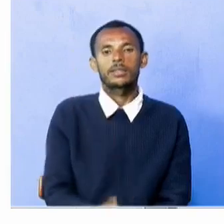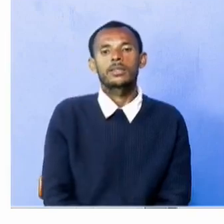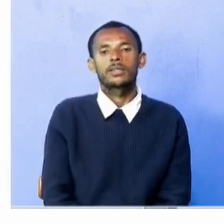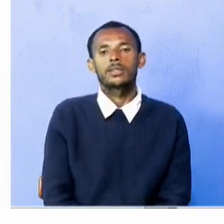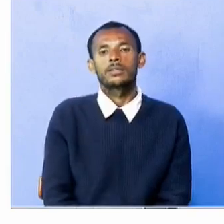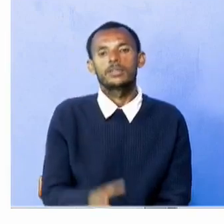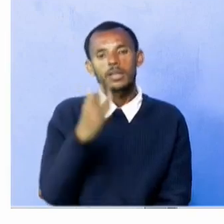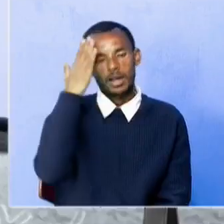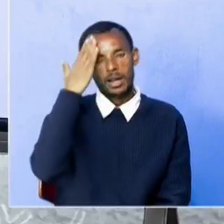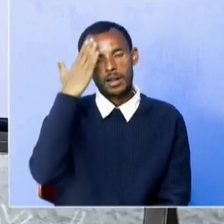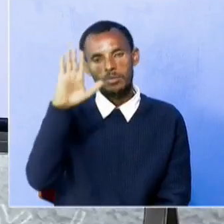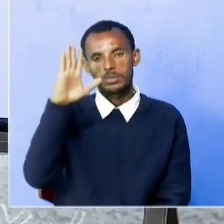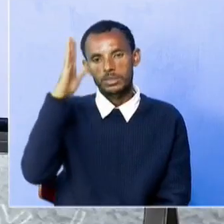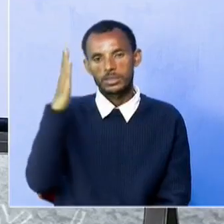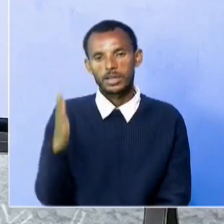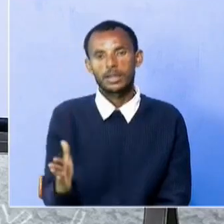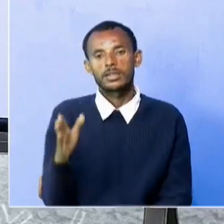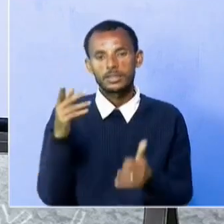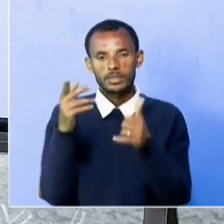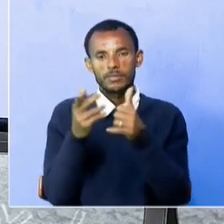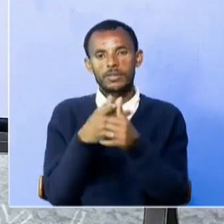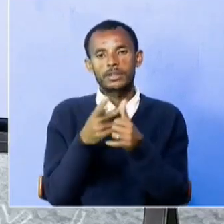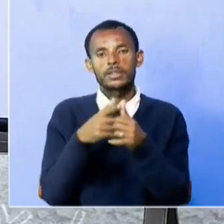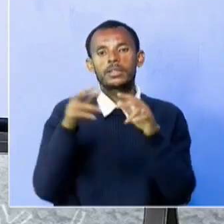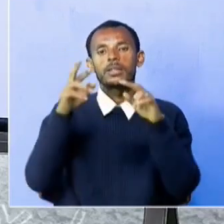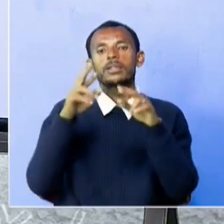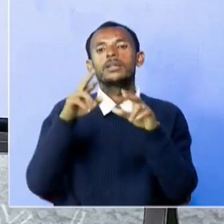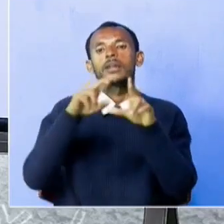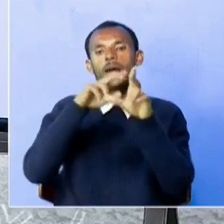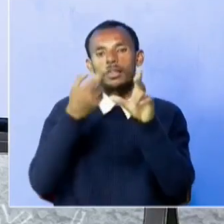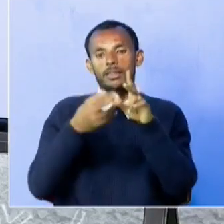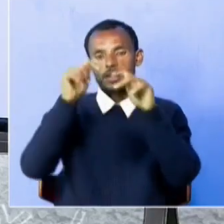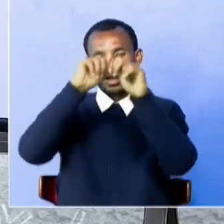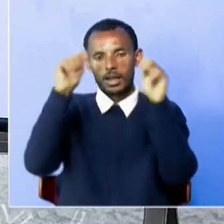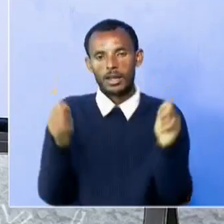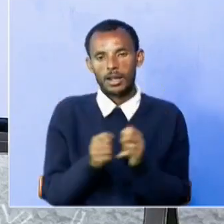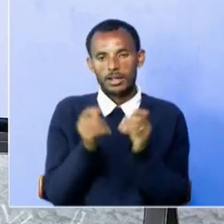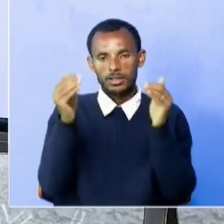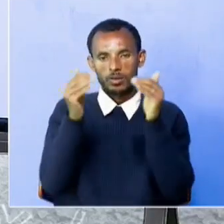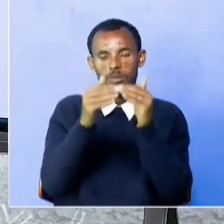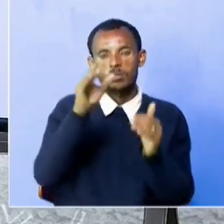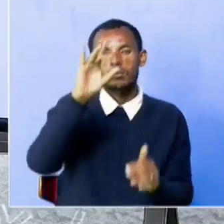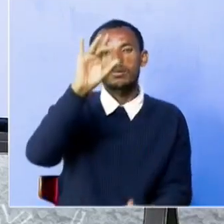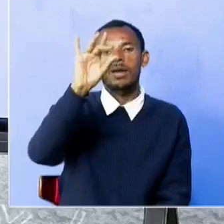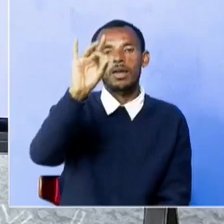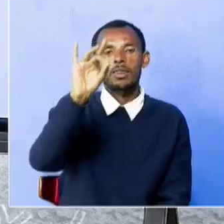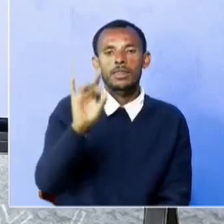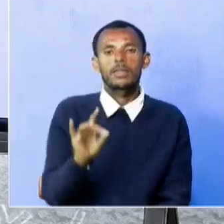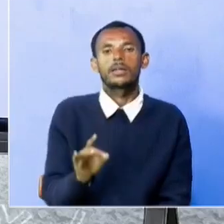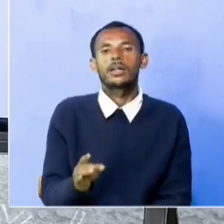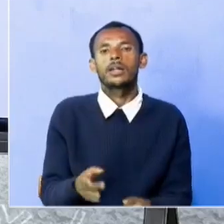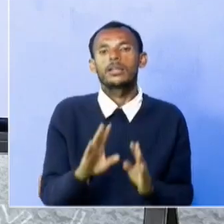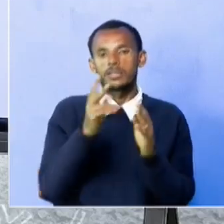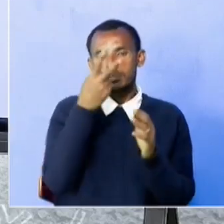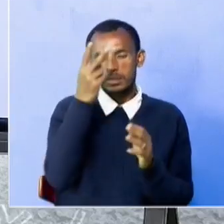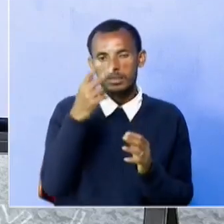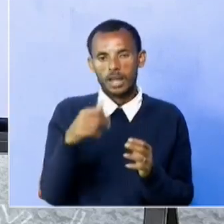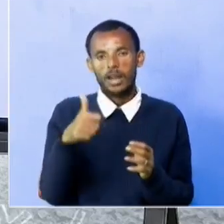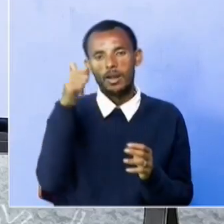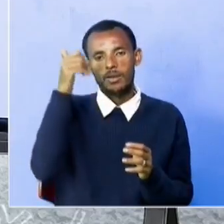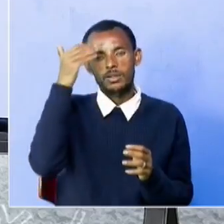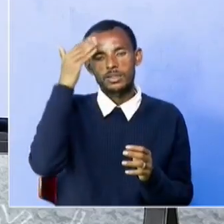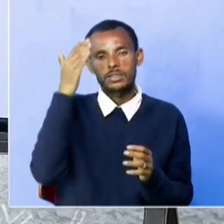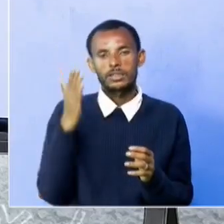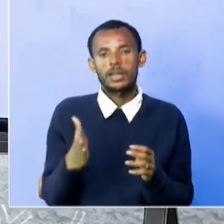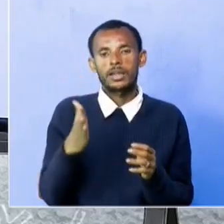the unknown side in the first right triangle is 8. Now let's see the unknown side in the